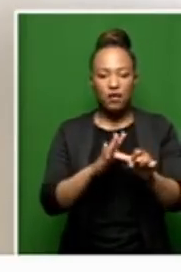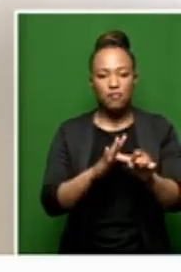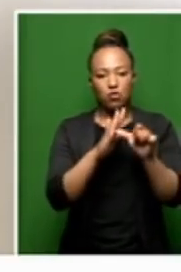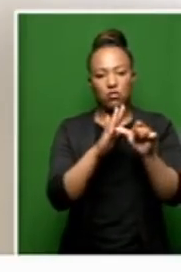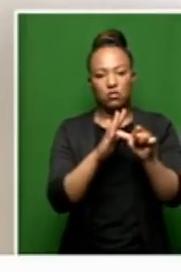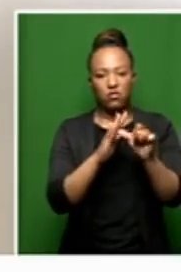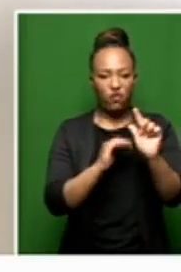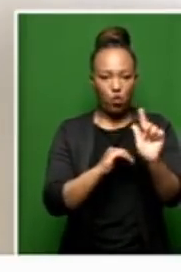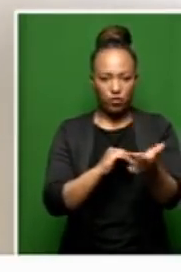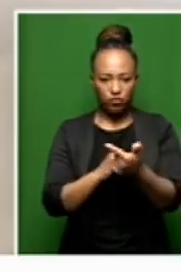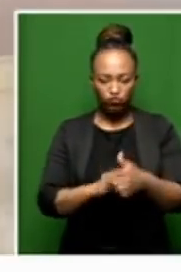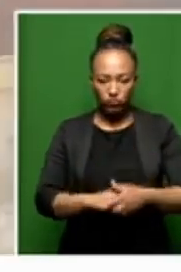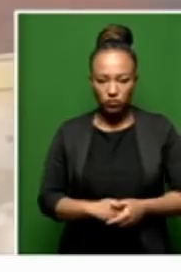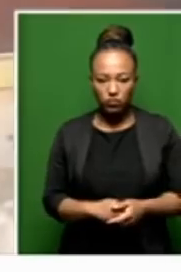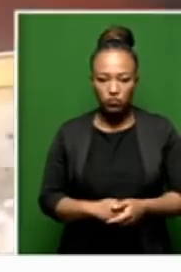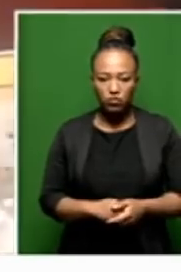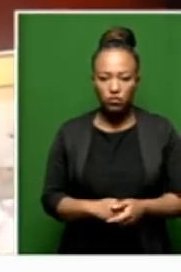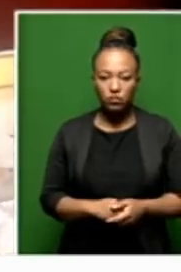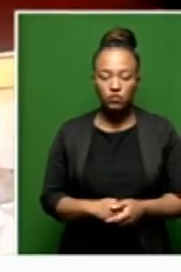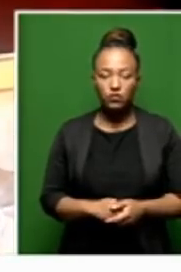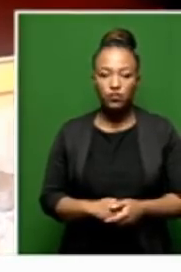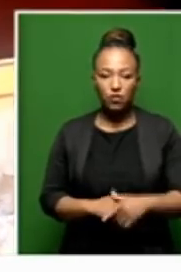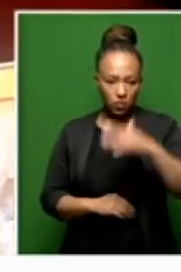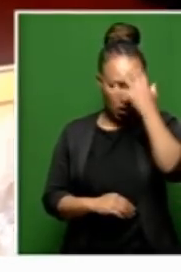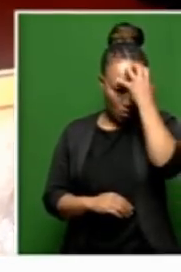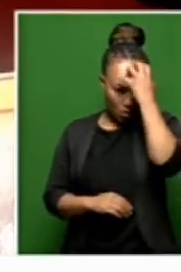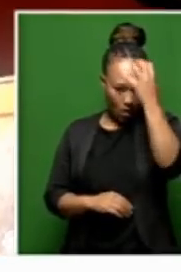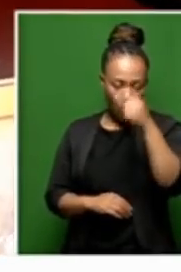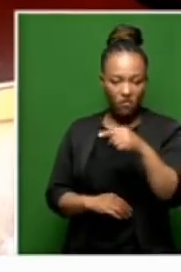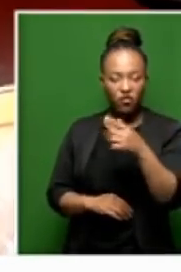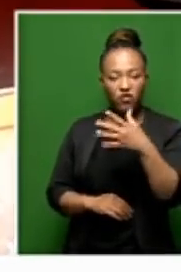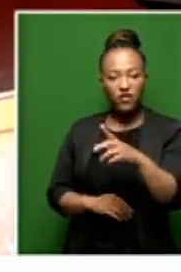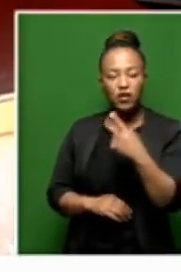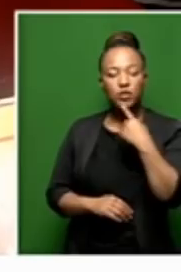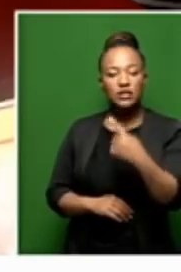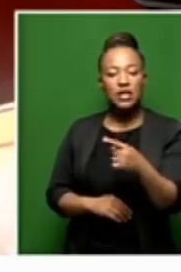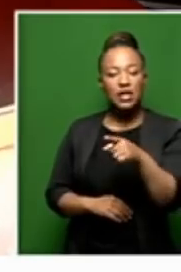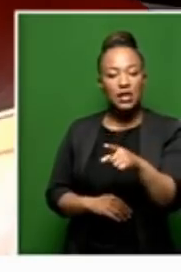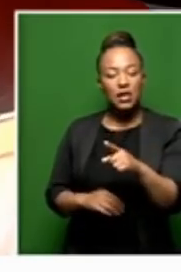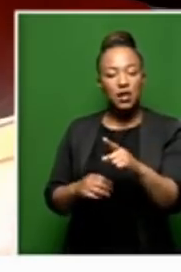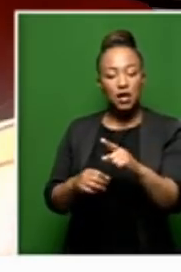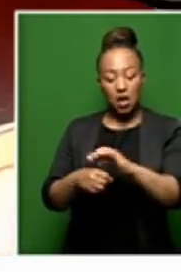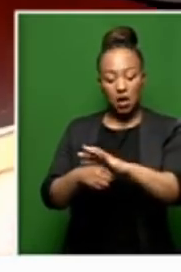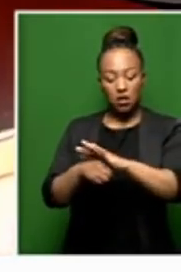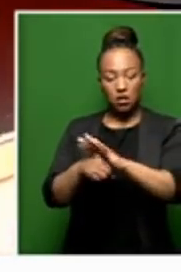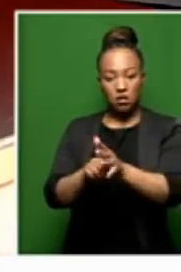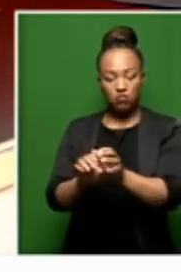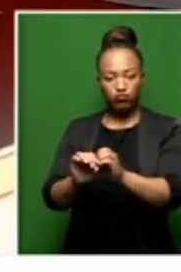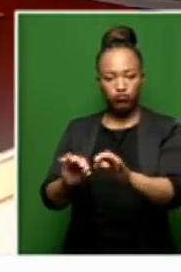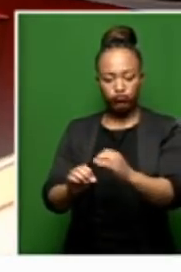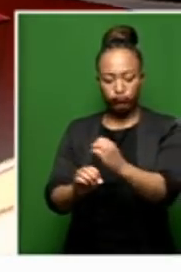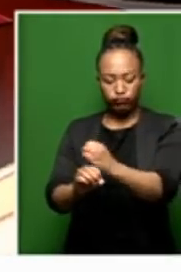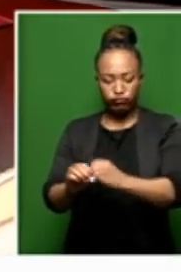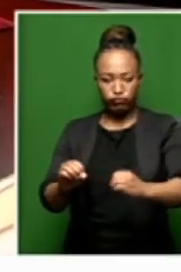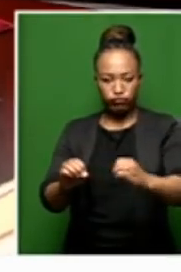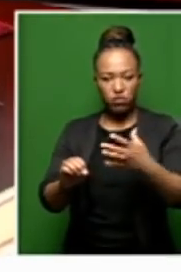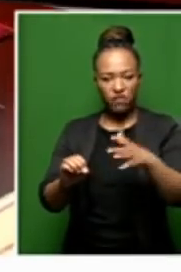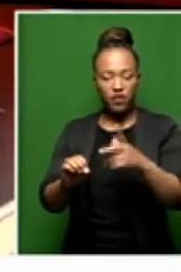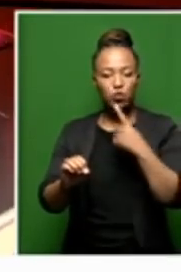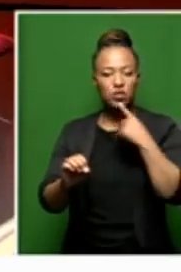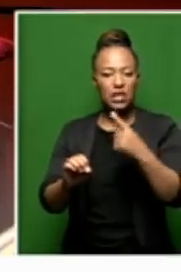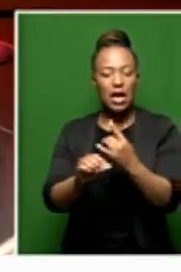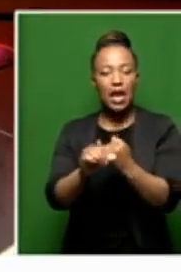of the day. So, Prof, just to pick up on the point of the virulence of the virus, and I take the point that you make